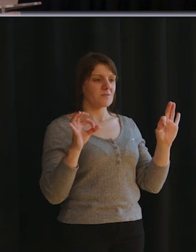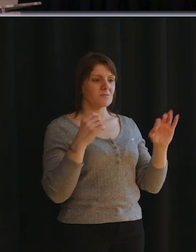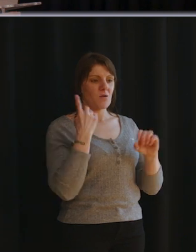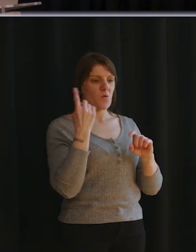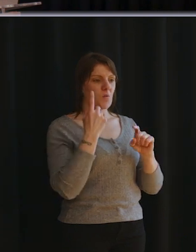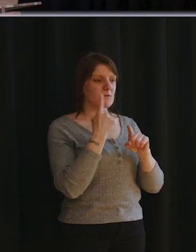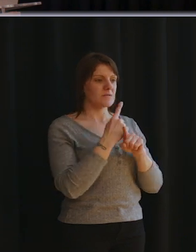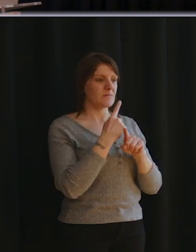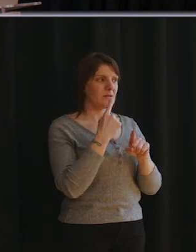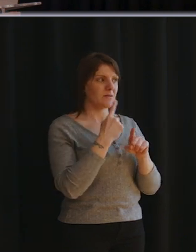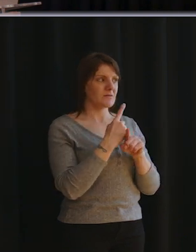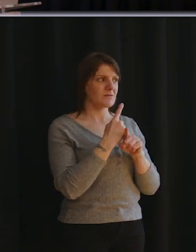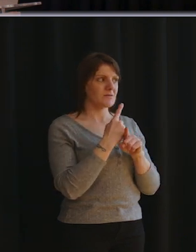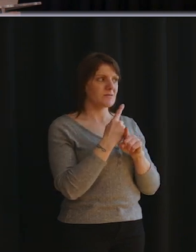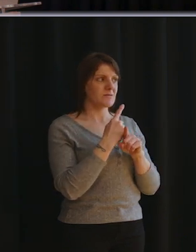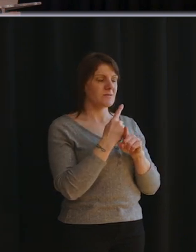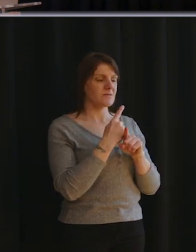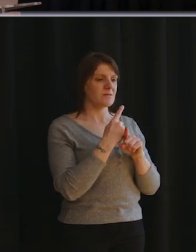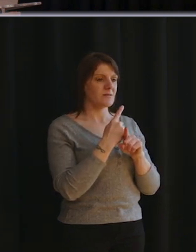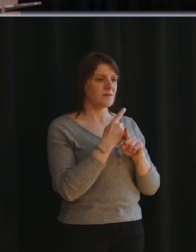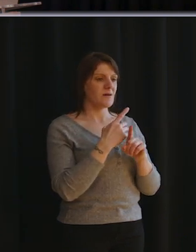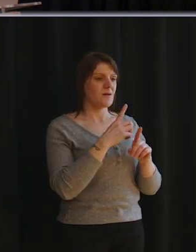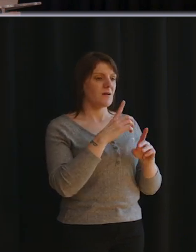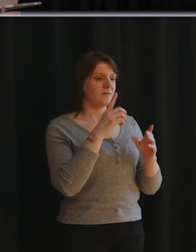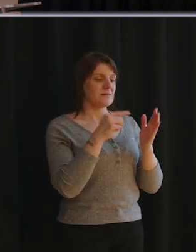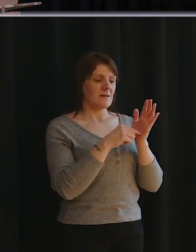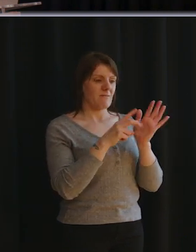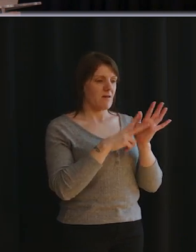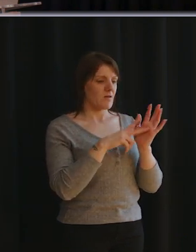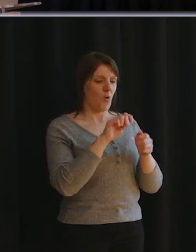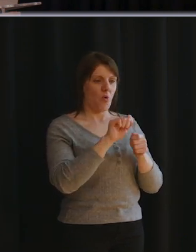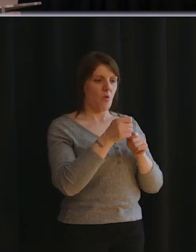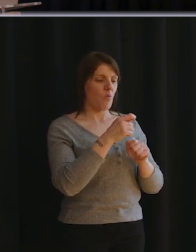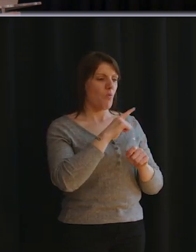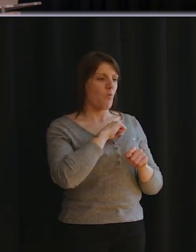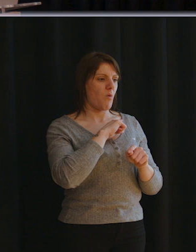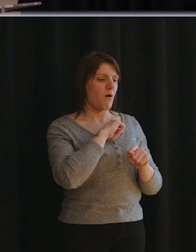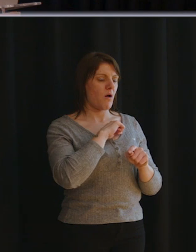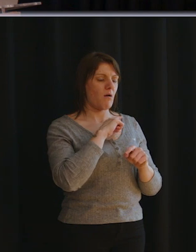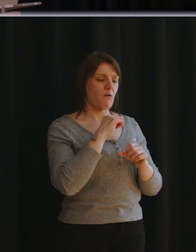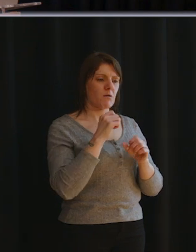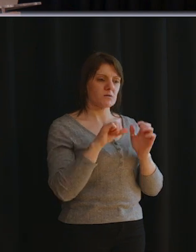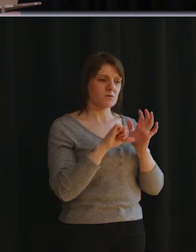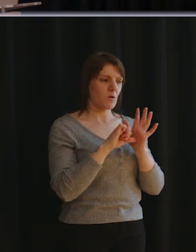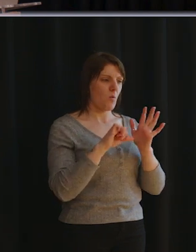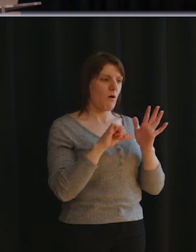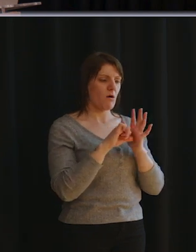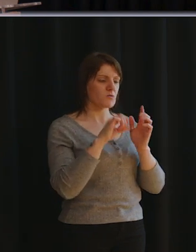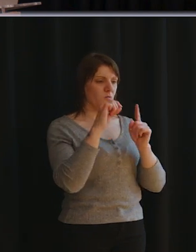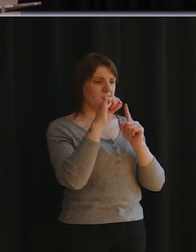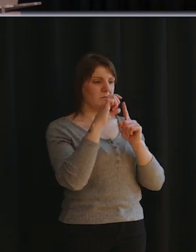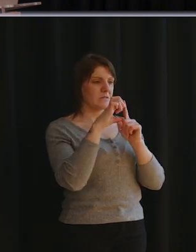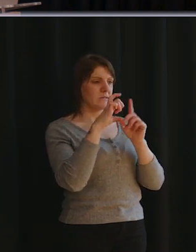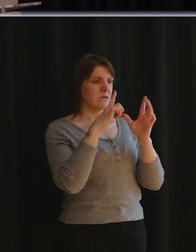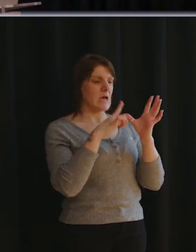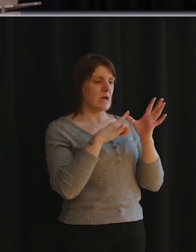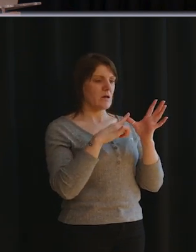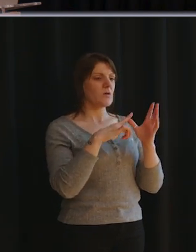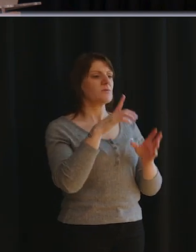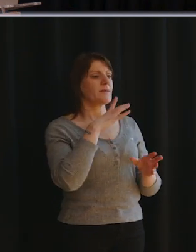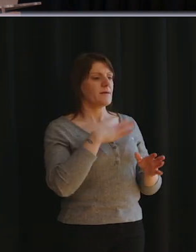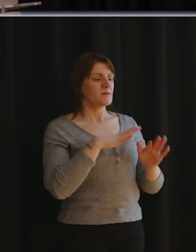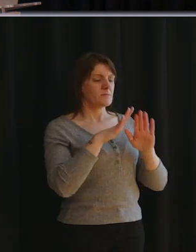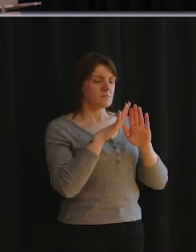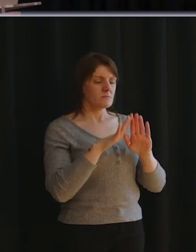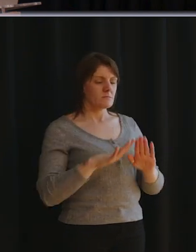go, because it is relentless. Yeah. So I think that's the big thing, is that everybody is, quite often with